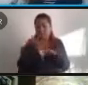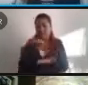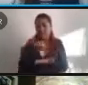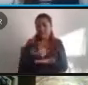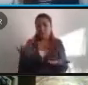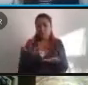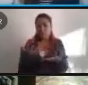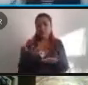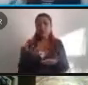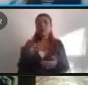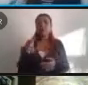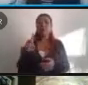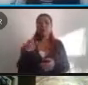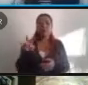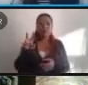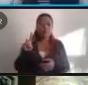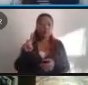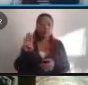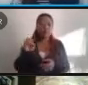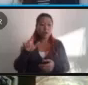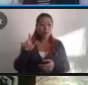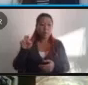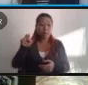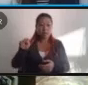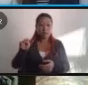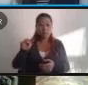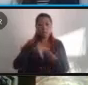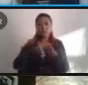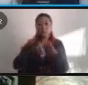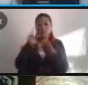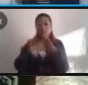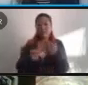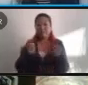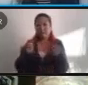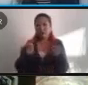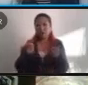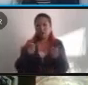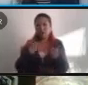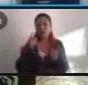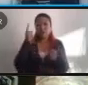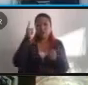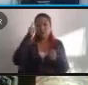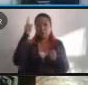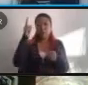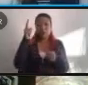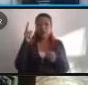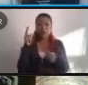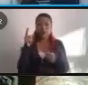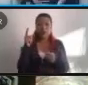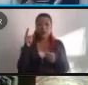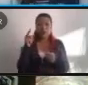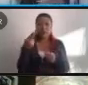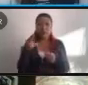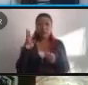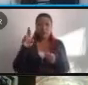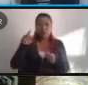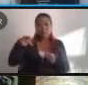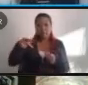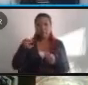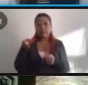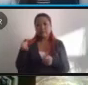then David Bauman, as the program manager for HRP, is